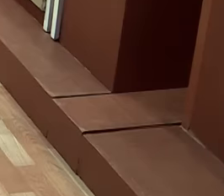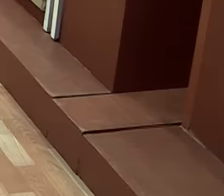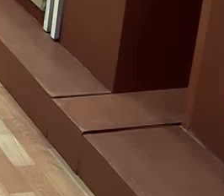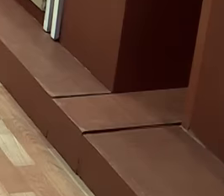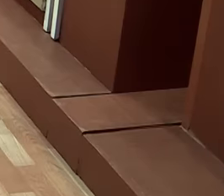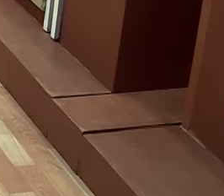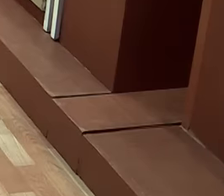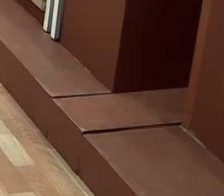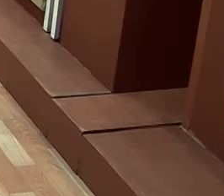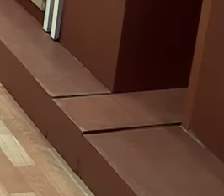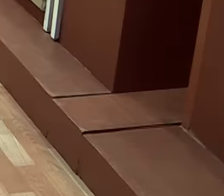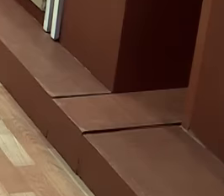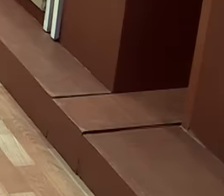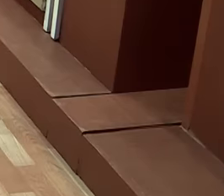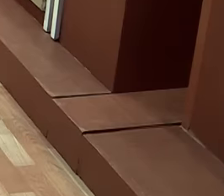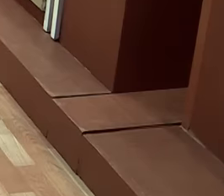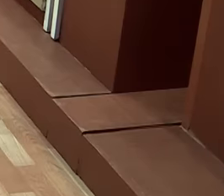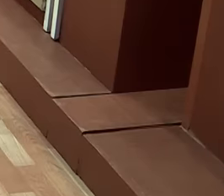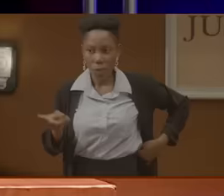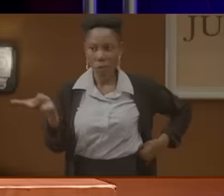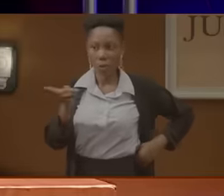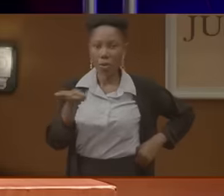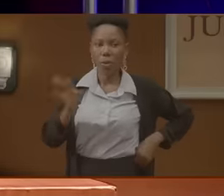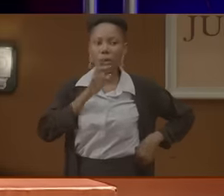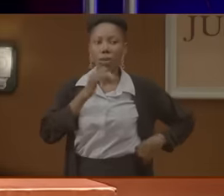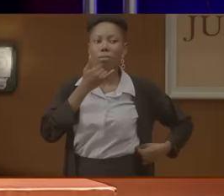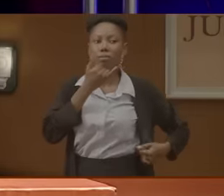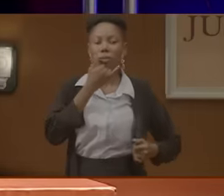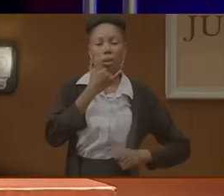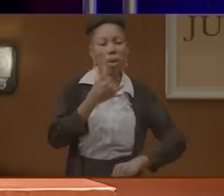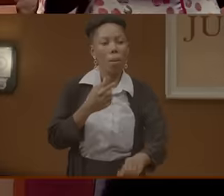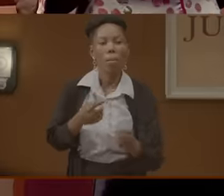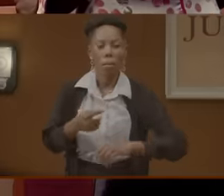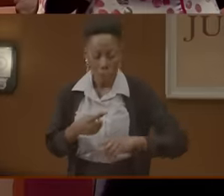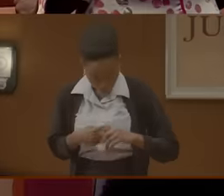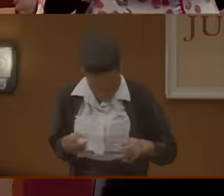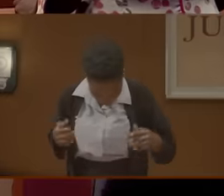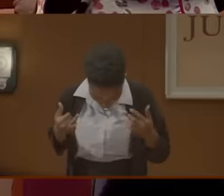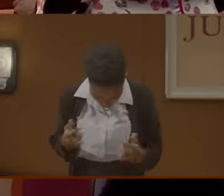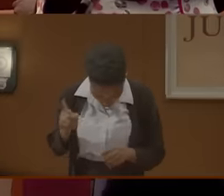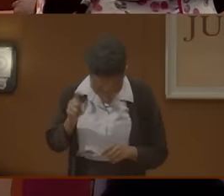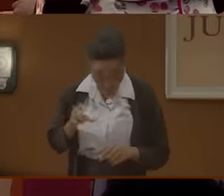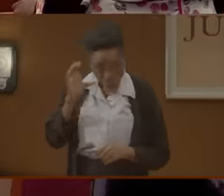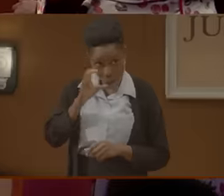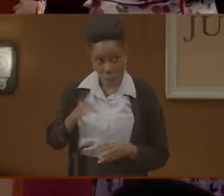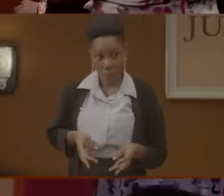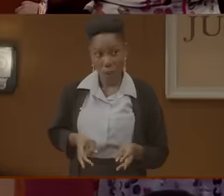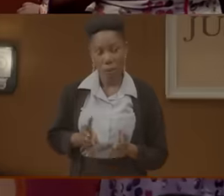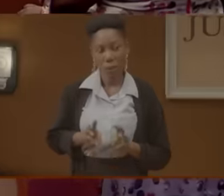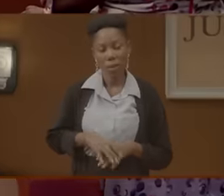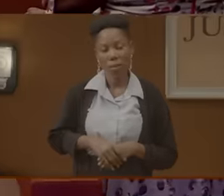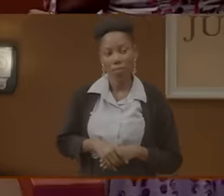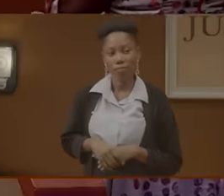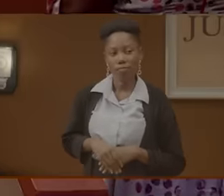amicable settlement. She rules after the break. But like I said, you just have to look for a way around this.